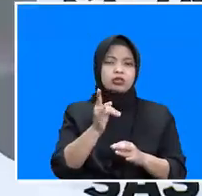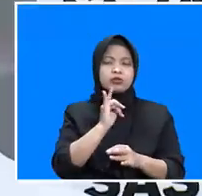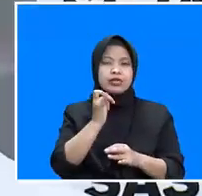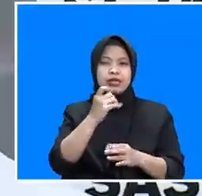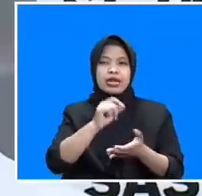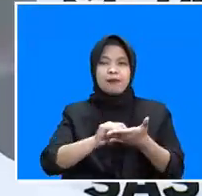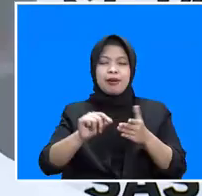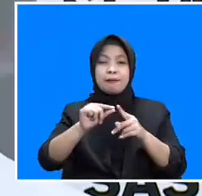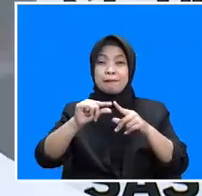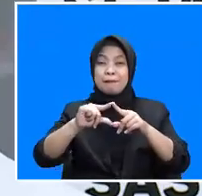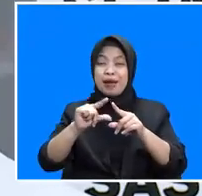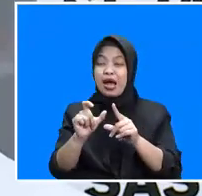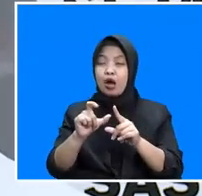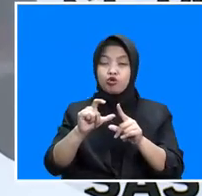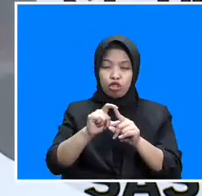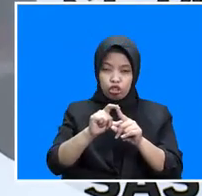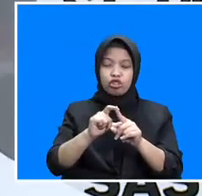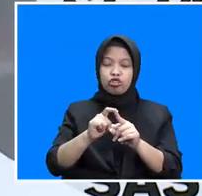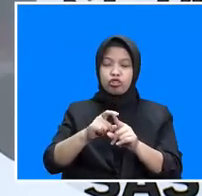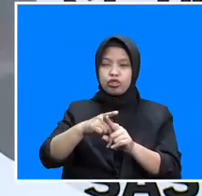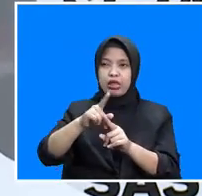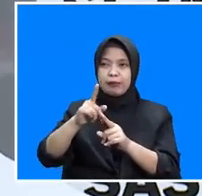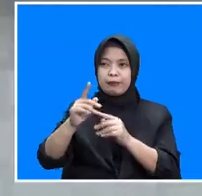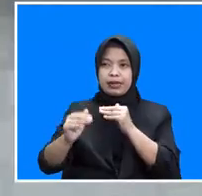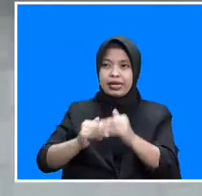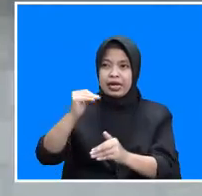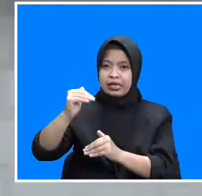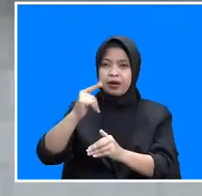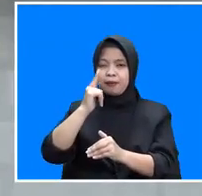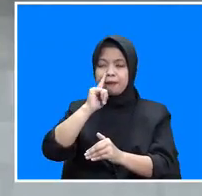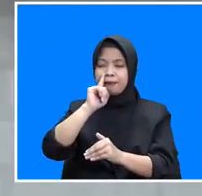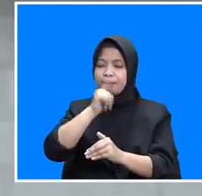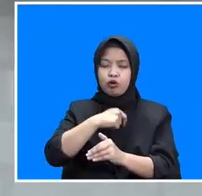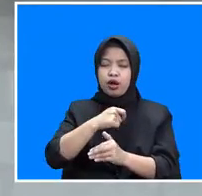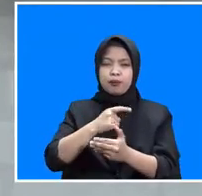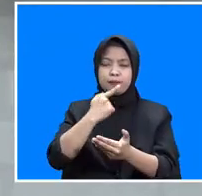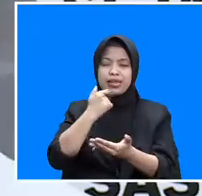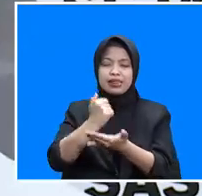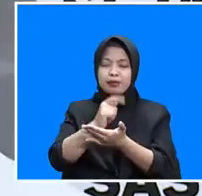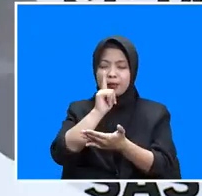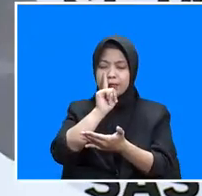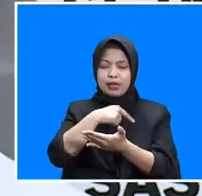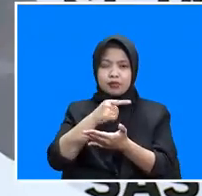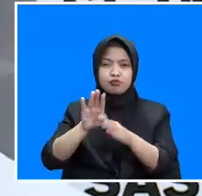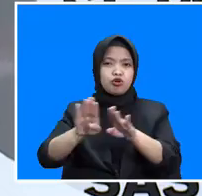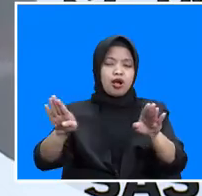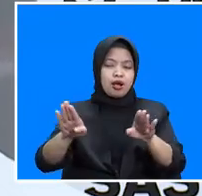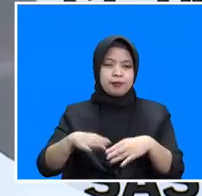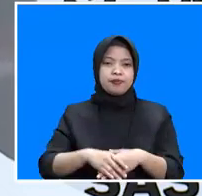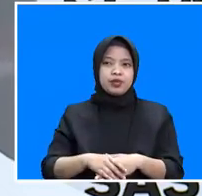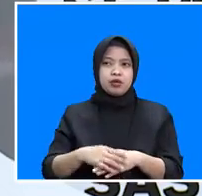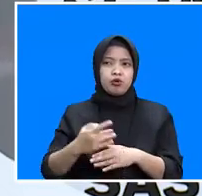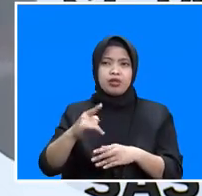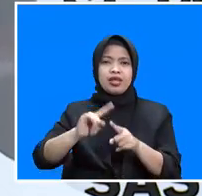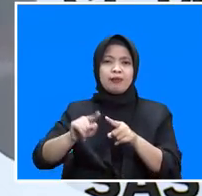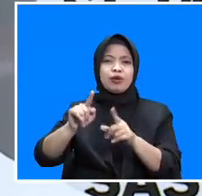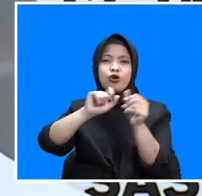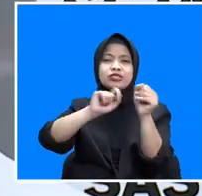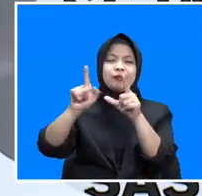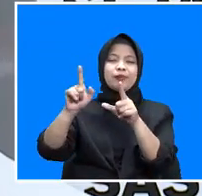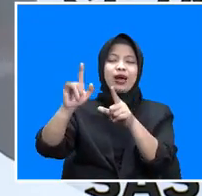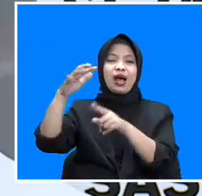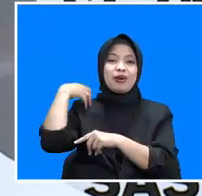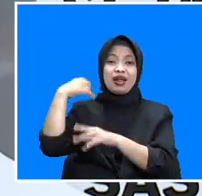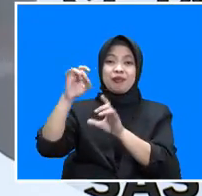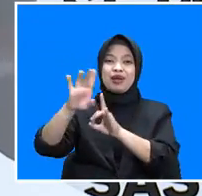Now, in Indonesia, it may be a different context, and you know far better than me on that. It might be a slightly higher age that we might be looking at, but